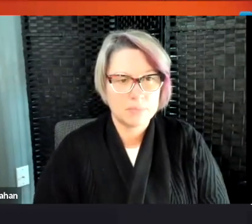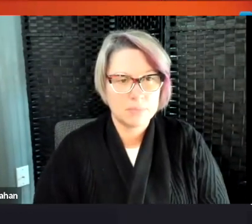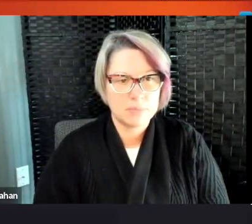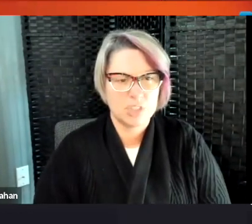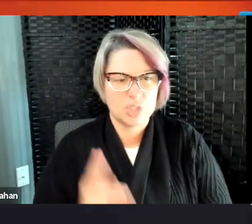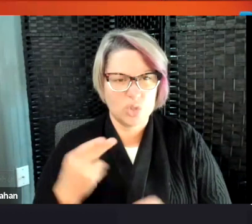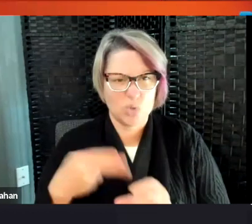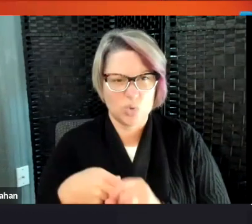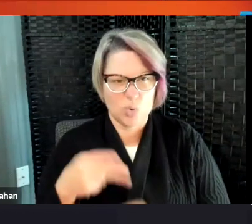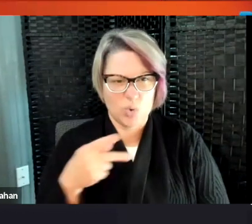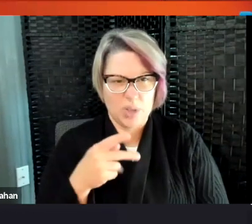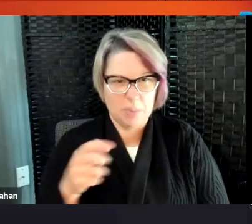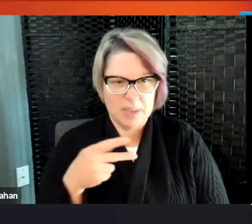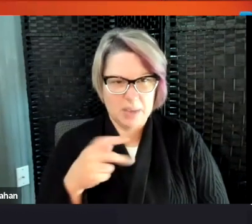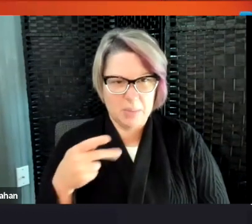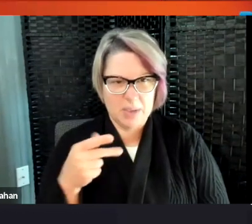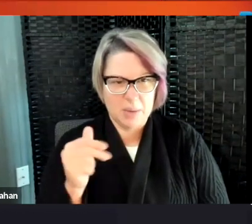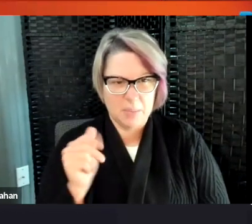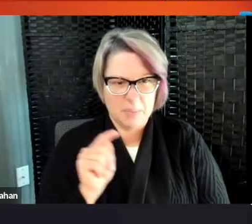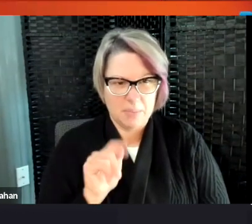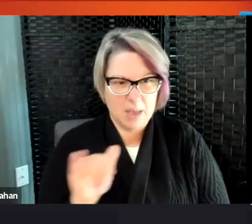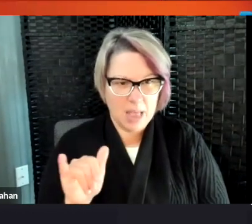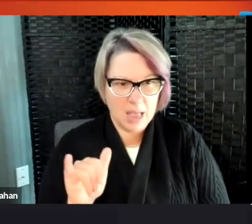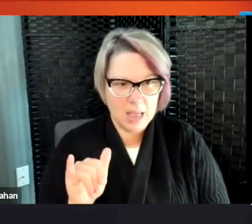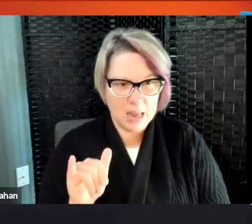Join the PP Patty.